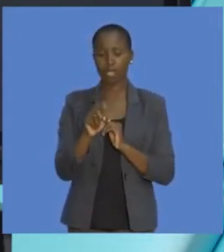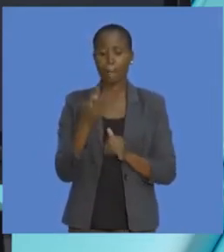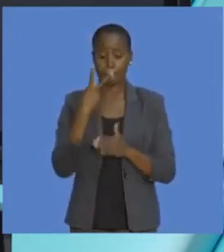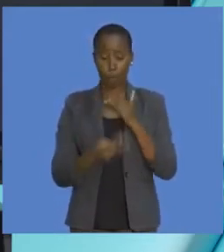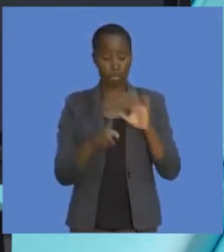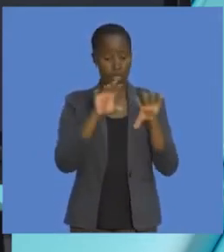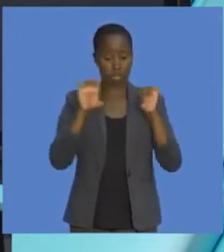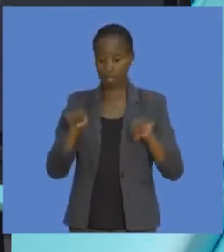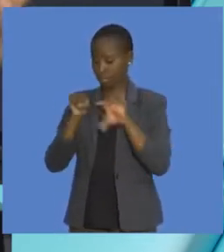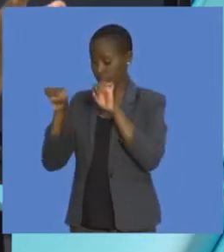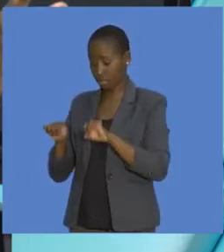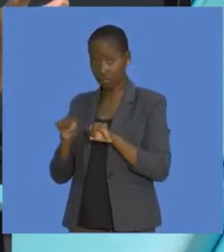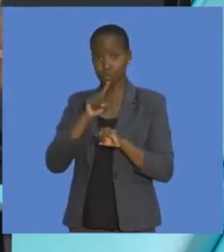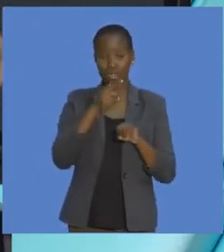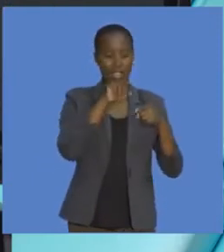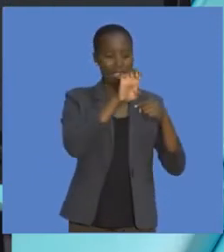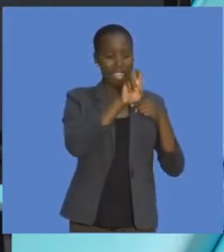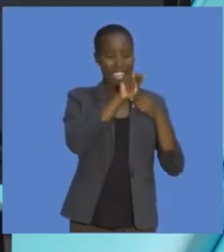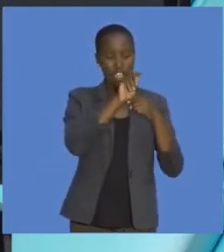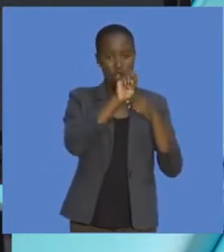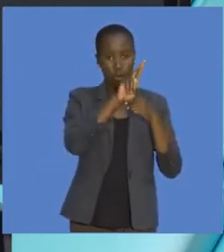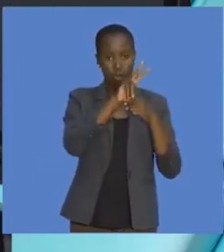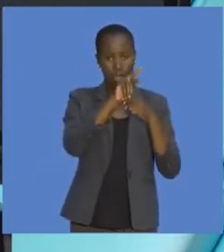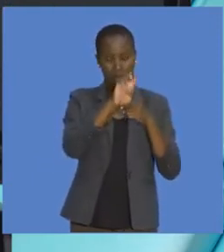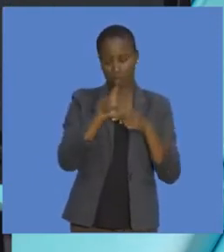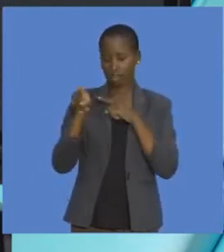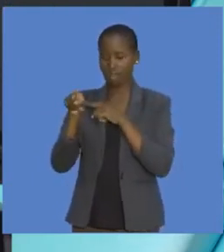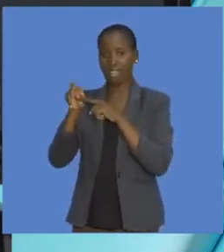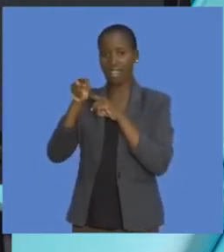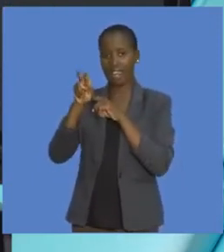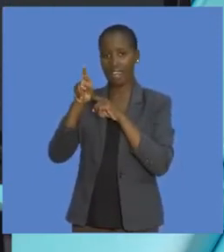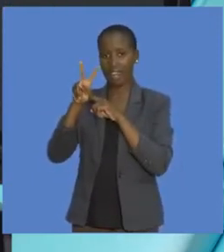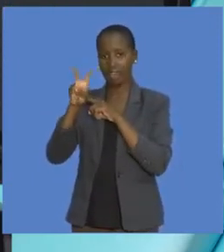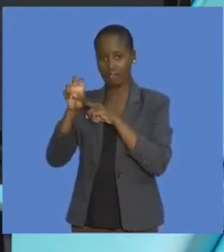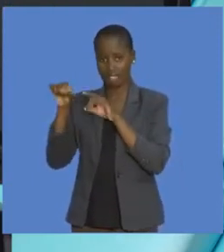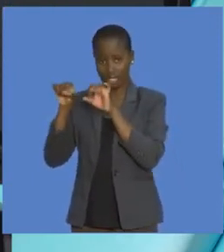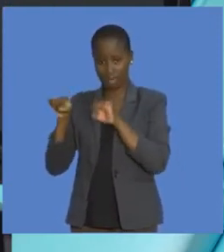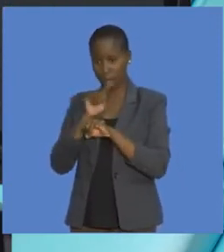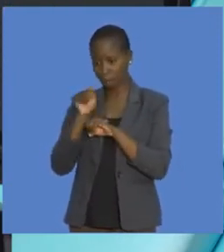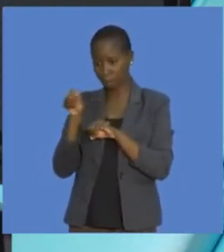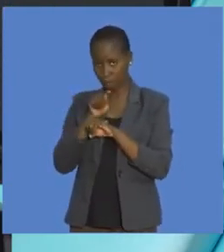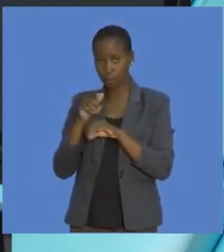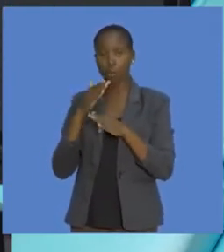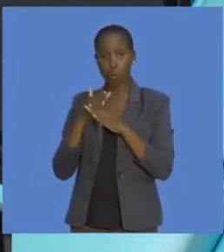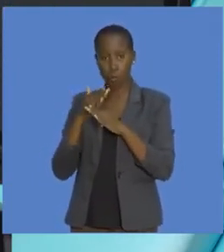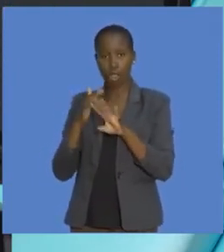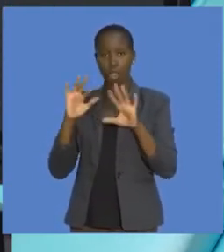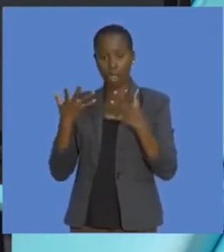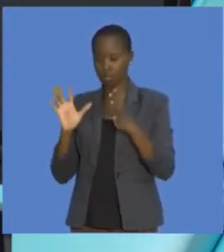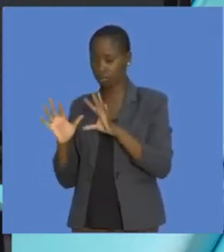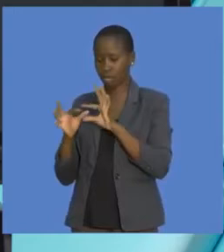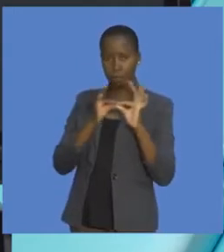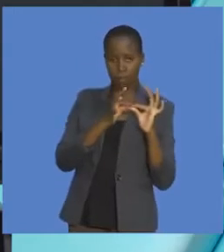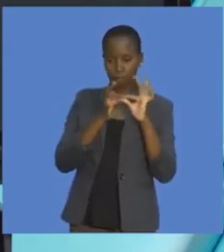systems, namely the endocrine system and the nervous system, function interdependently. That means that these